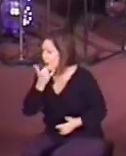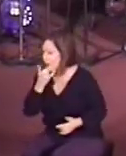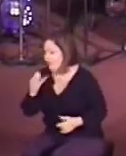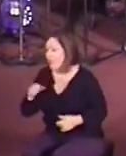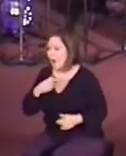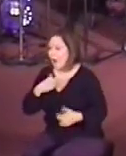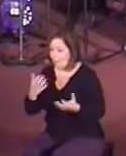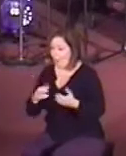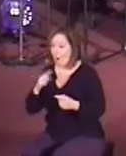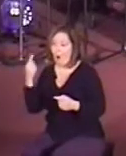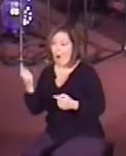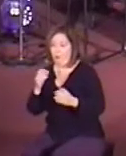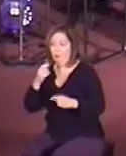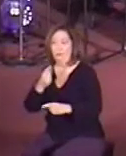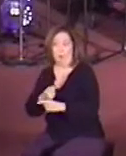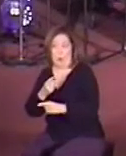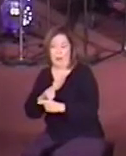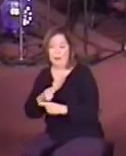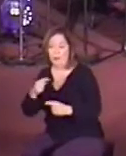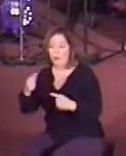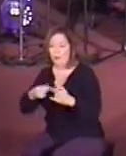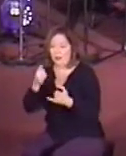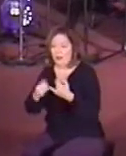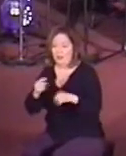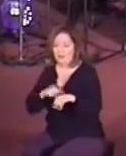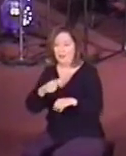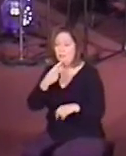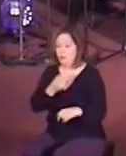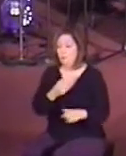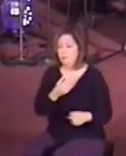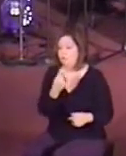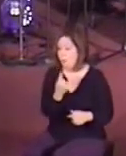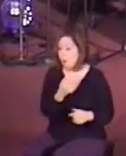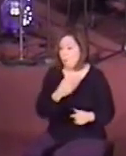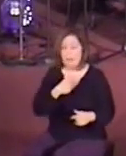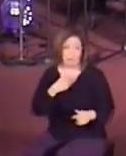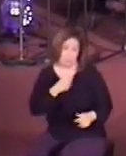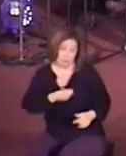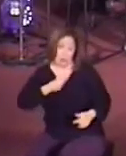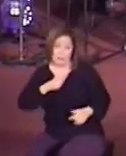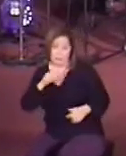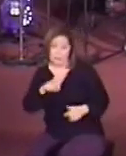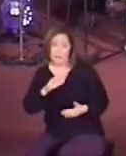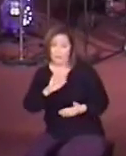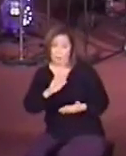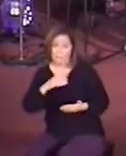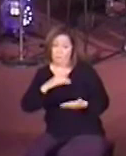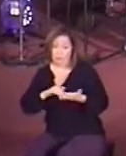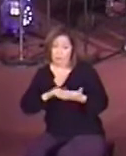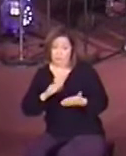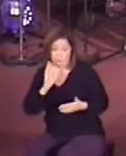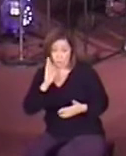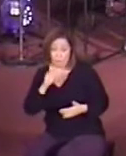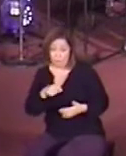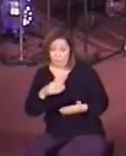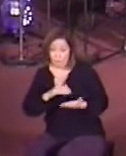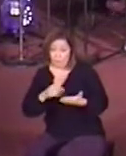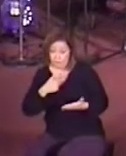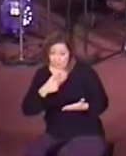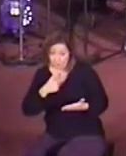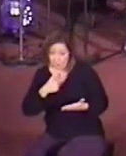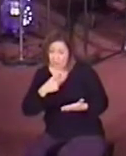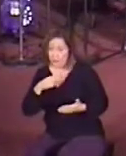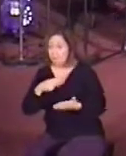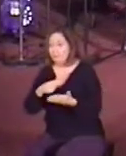When's the last time you actually apologized to someone, for instance? I'm sorry, I need your forgiveness. Will you forgive me? These